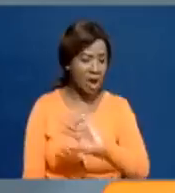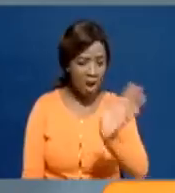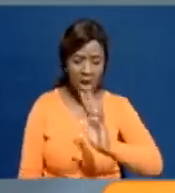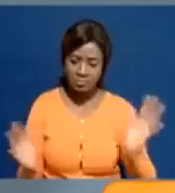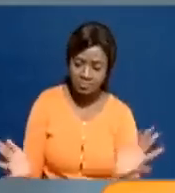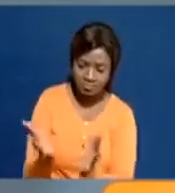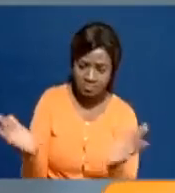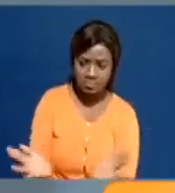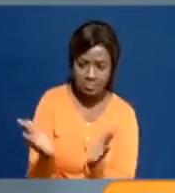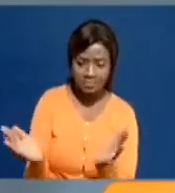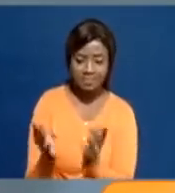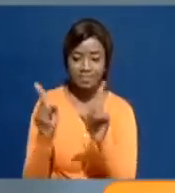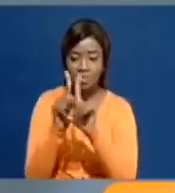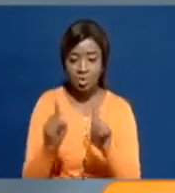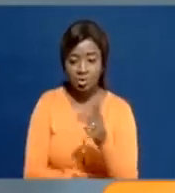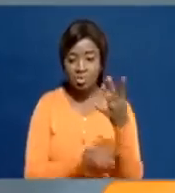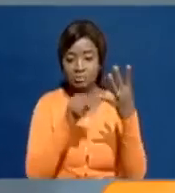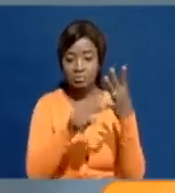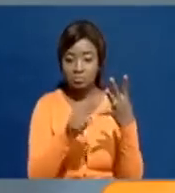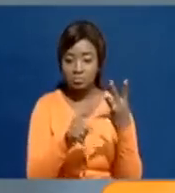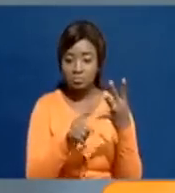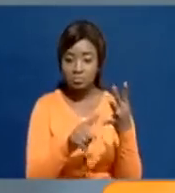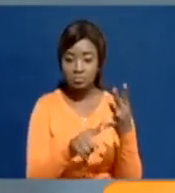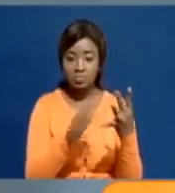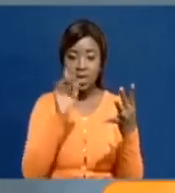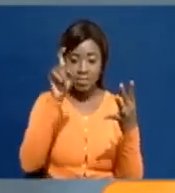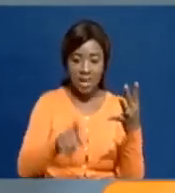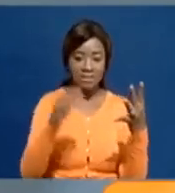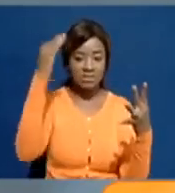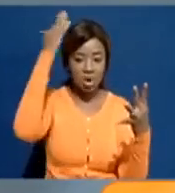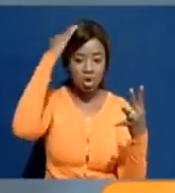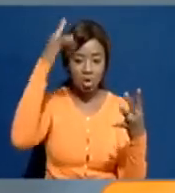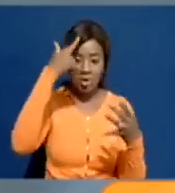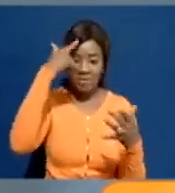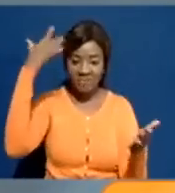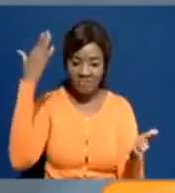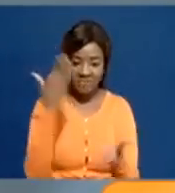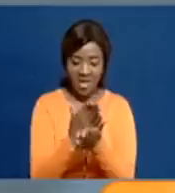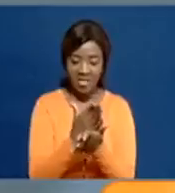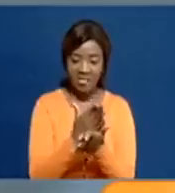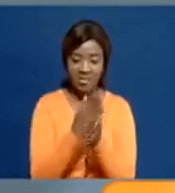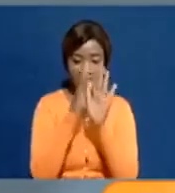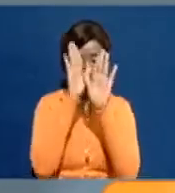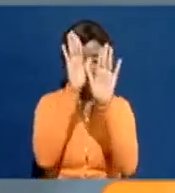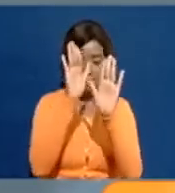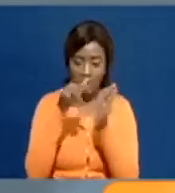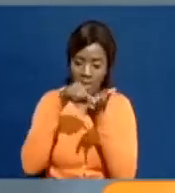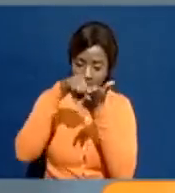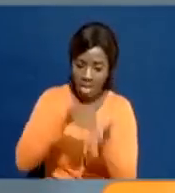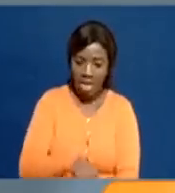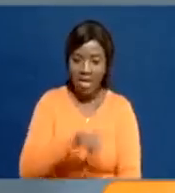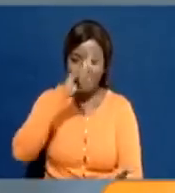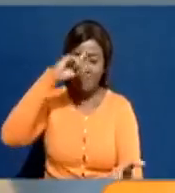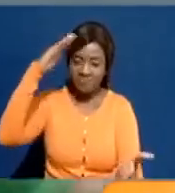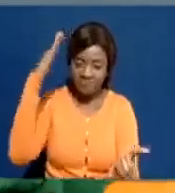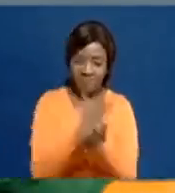four, please, you have to know that faith plays an important role, and I'm emphasizing, it doesn't